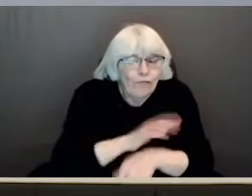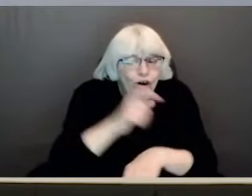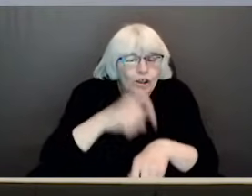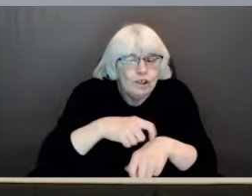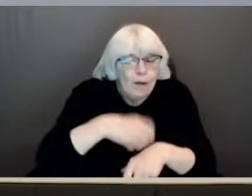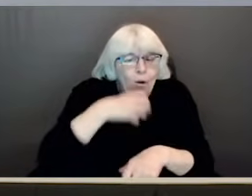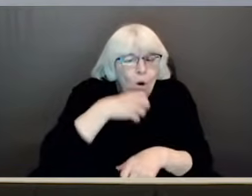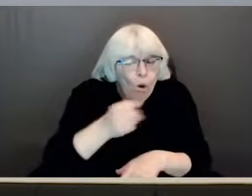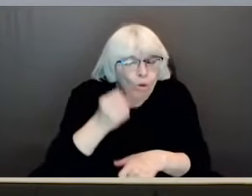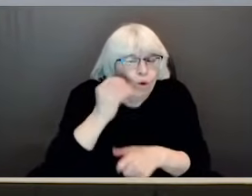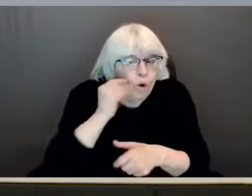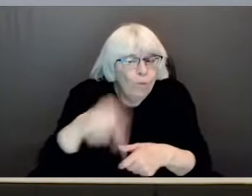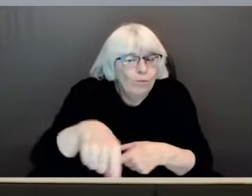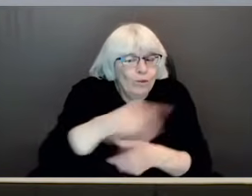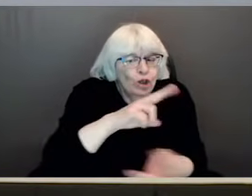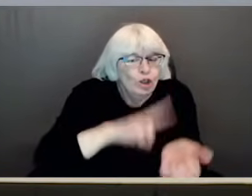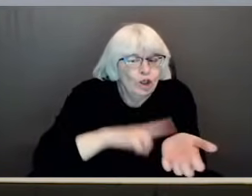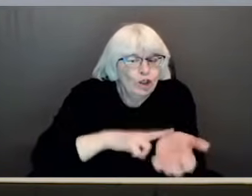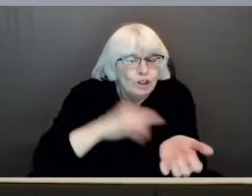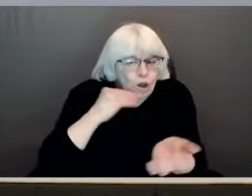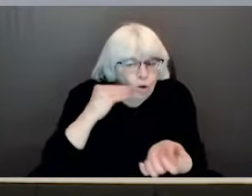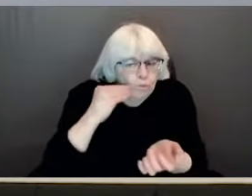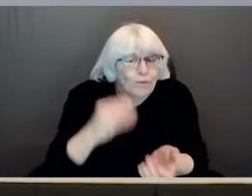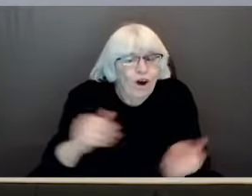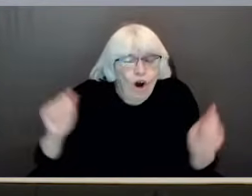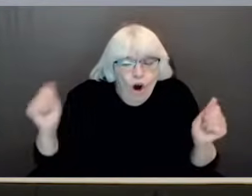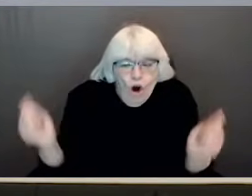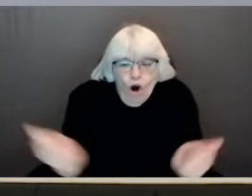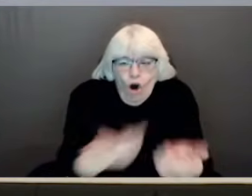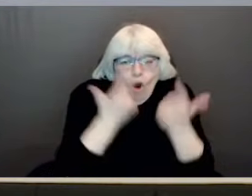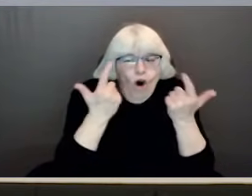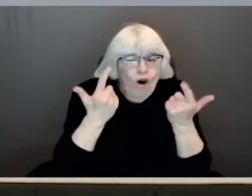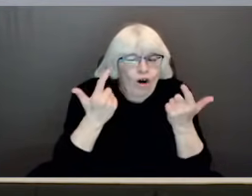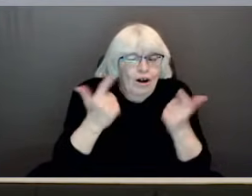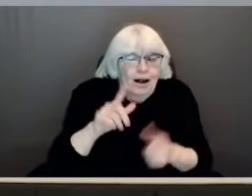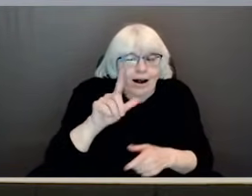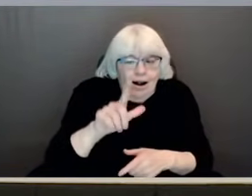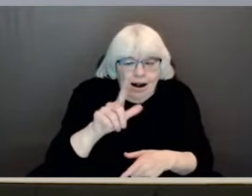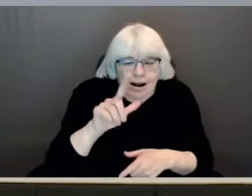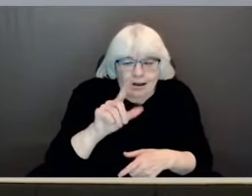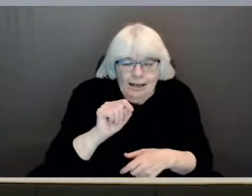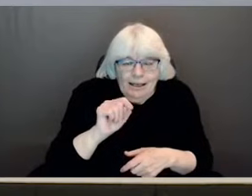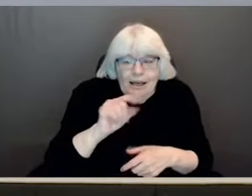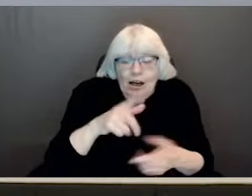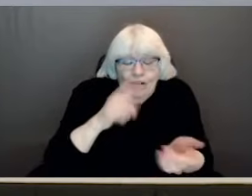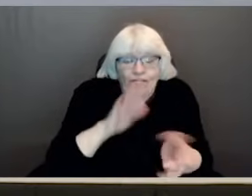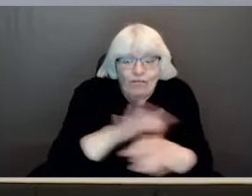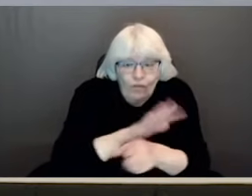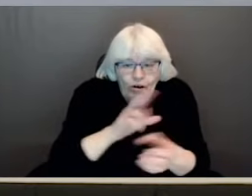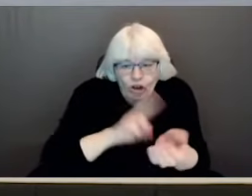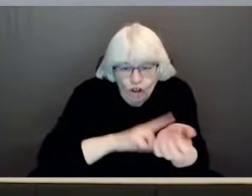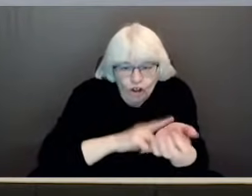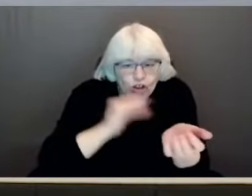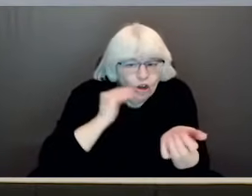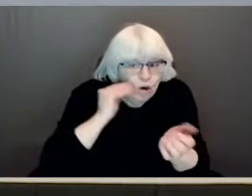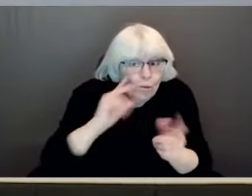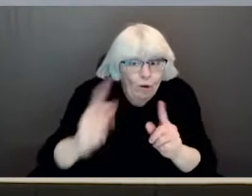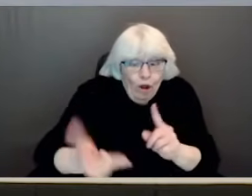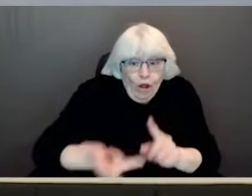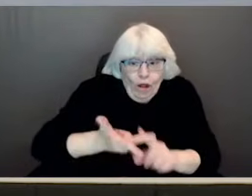community care and long-term care facilities boosted by the end of this week, which will be